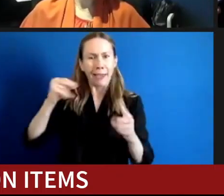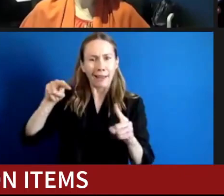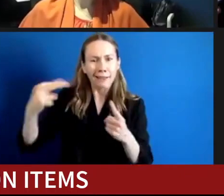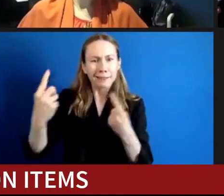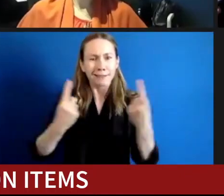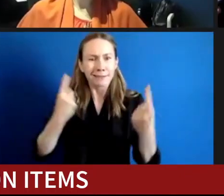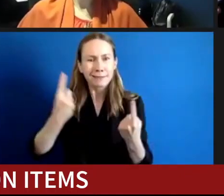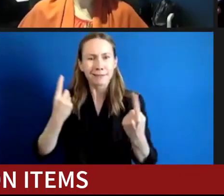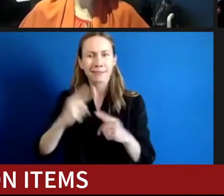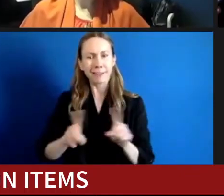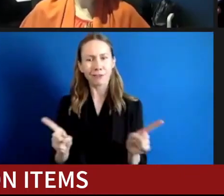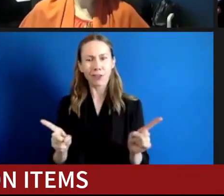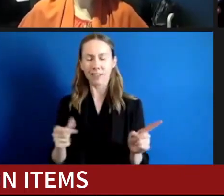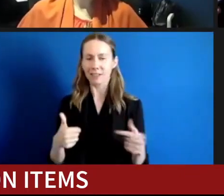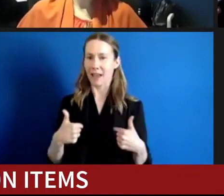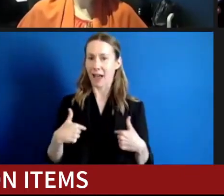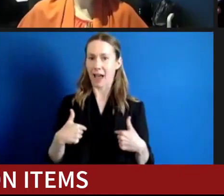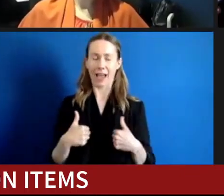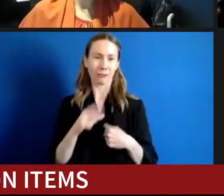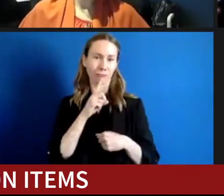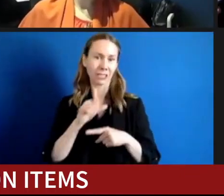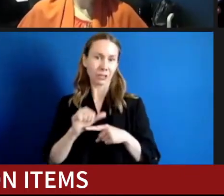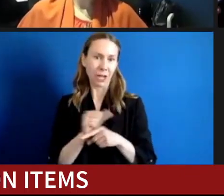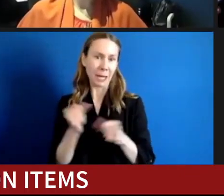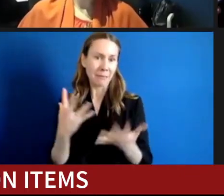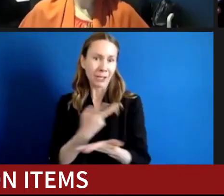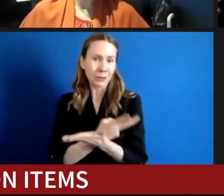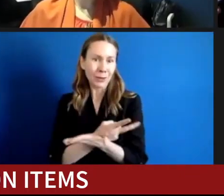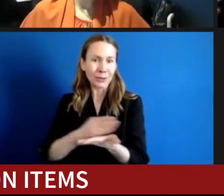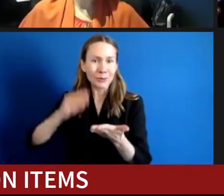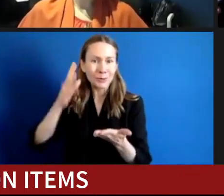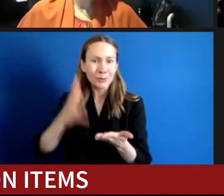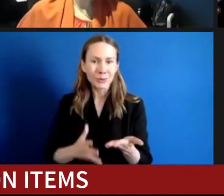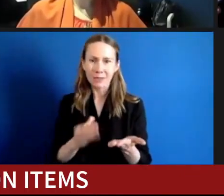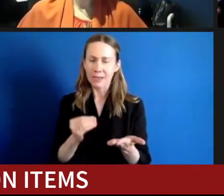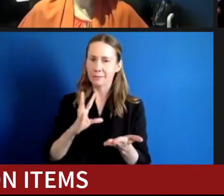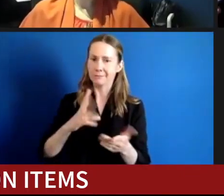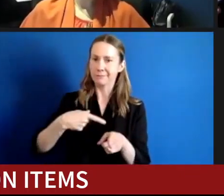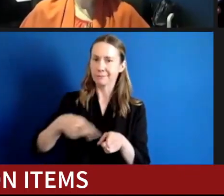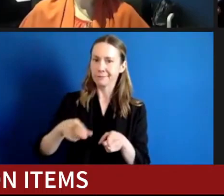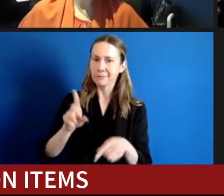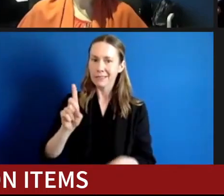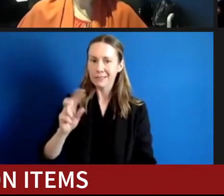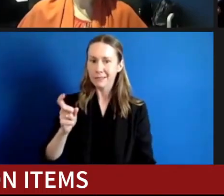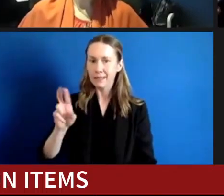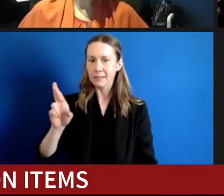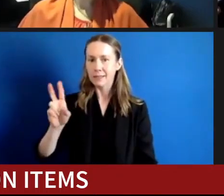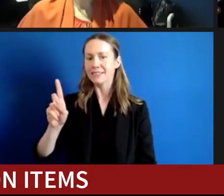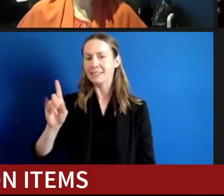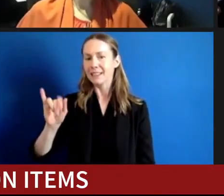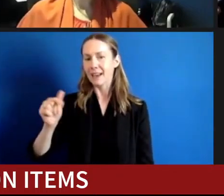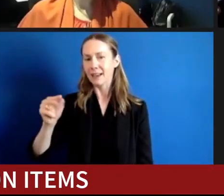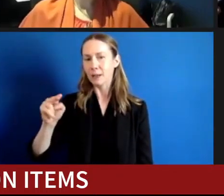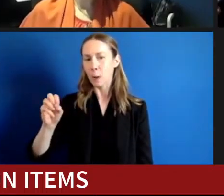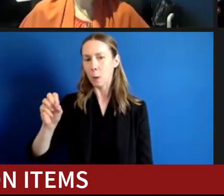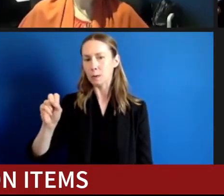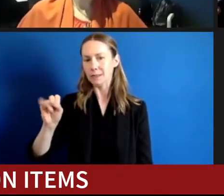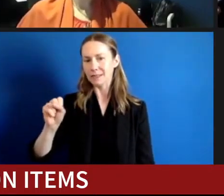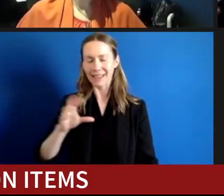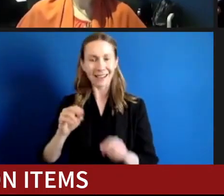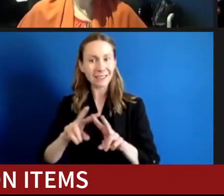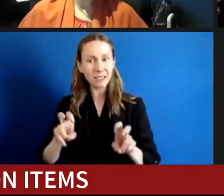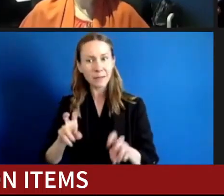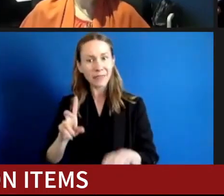do a lot of training of graduate students, and particularly around diagnosis and assessment. And we start our